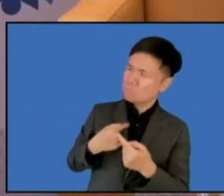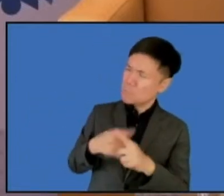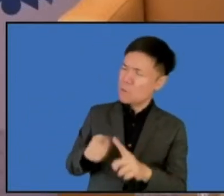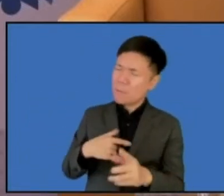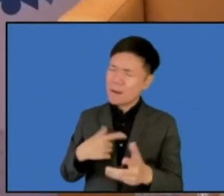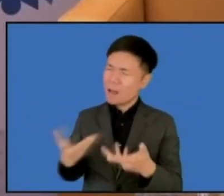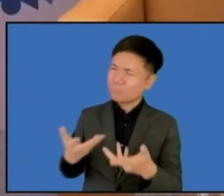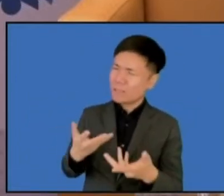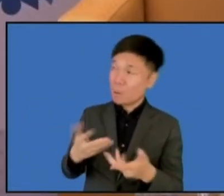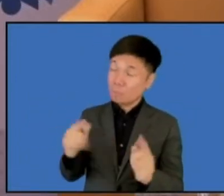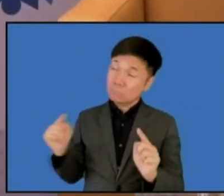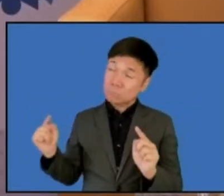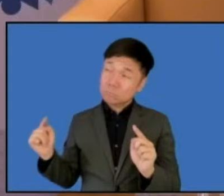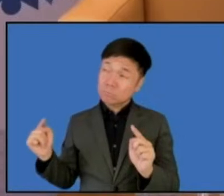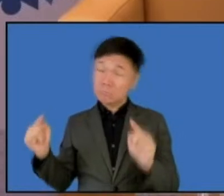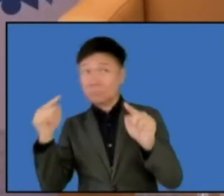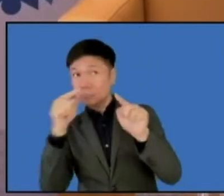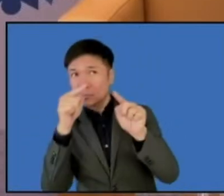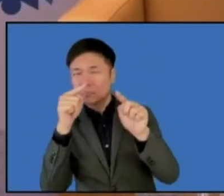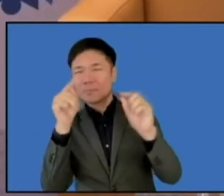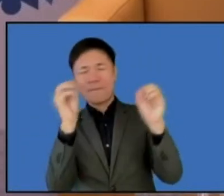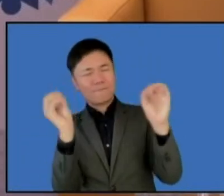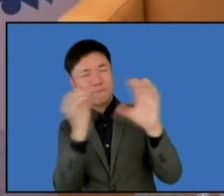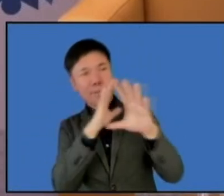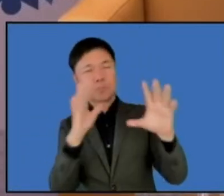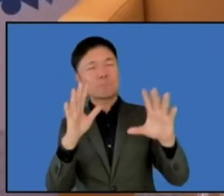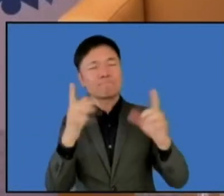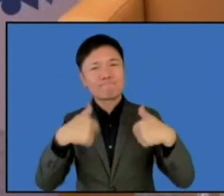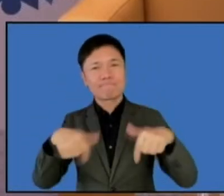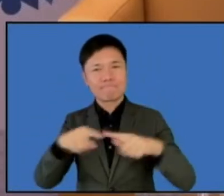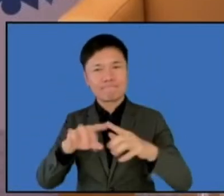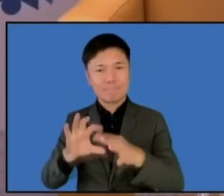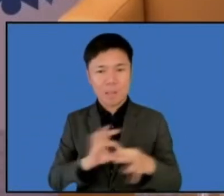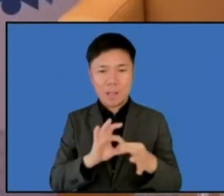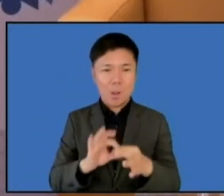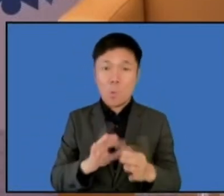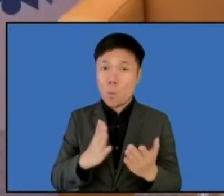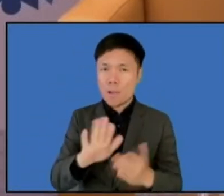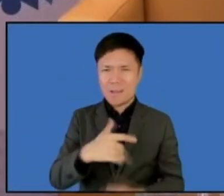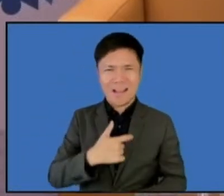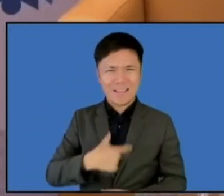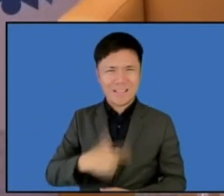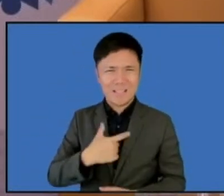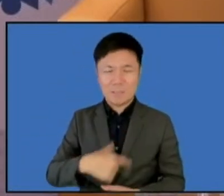a future together. Because remember, identities crystallize in conflict.